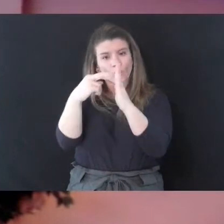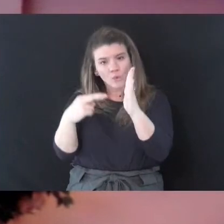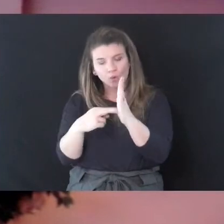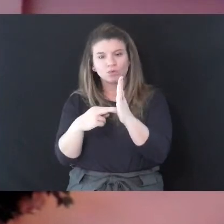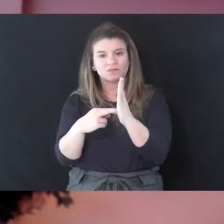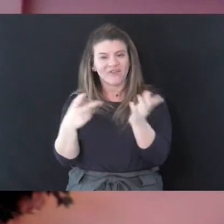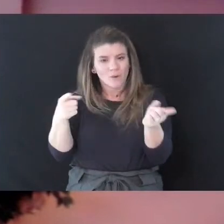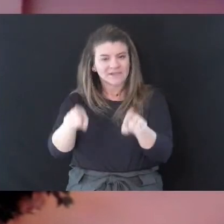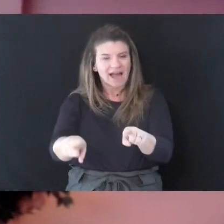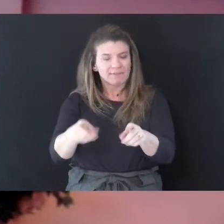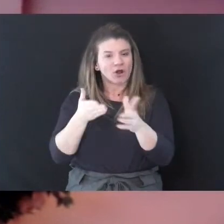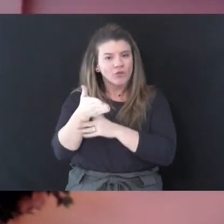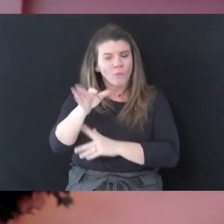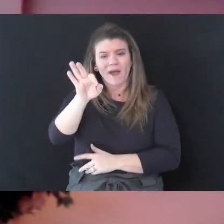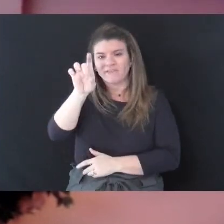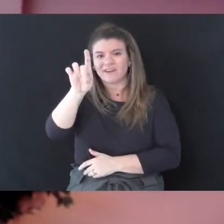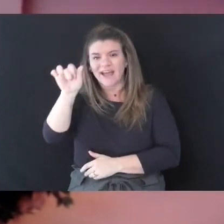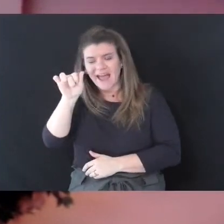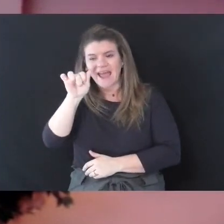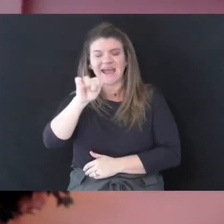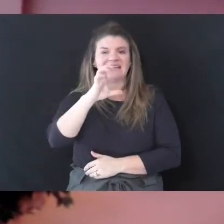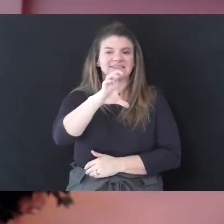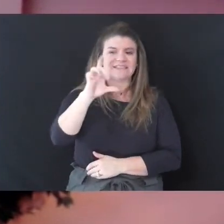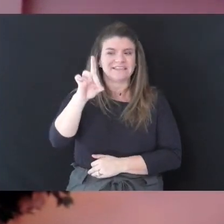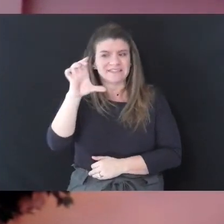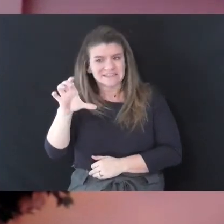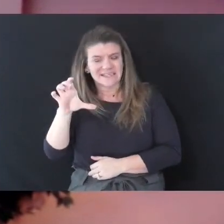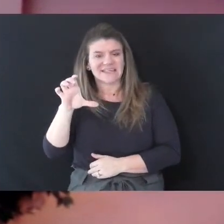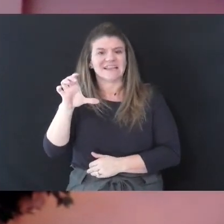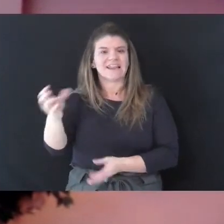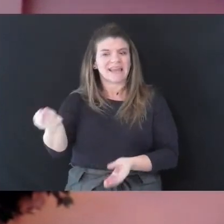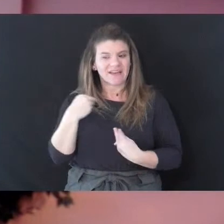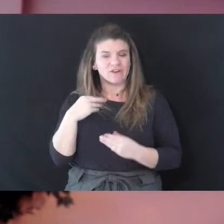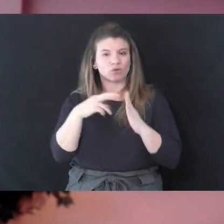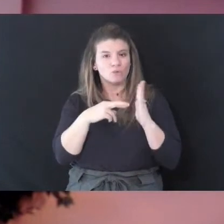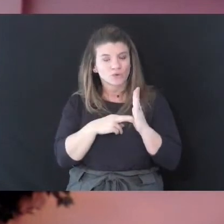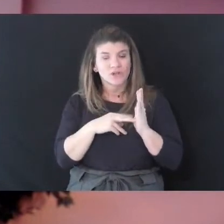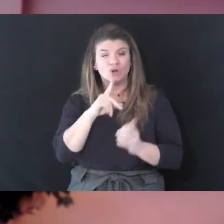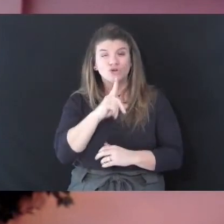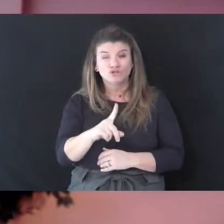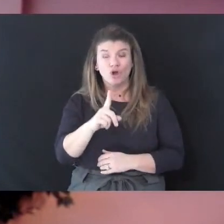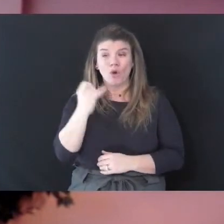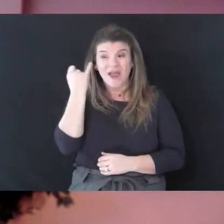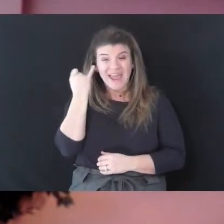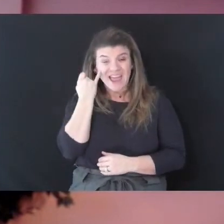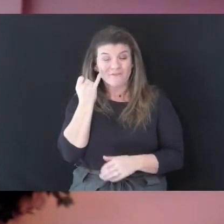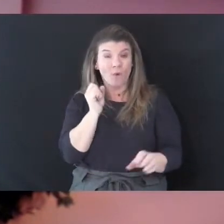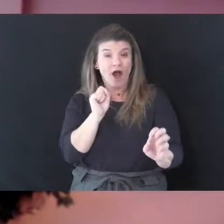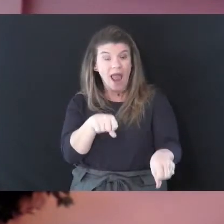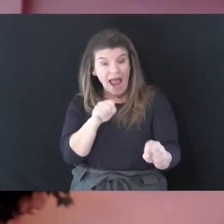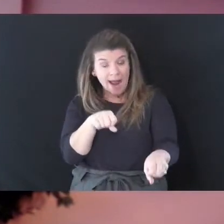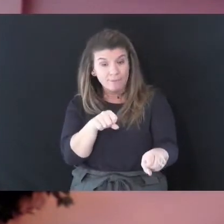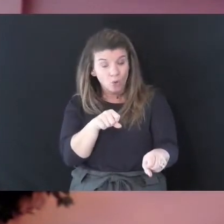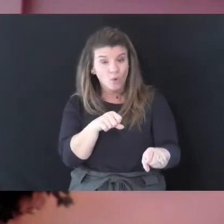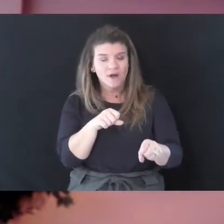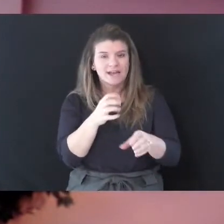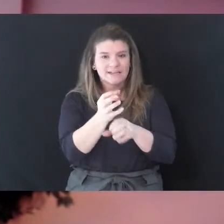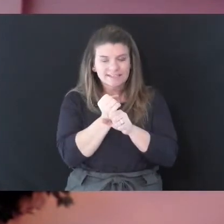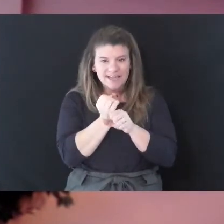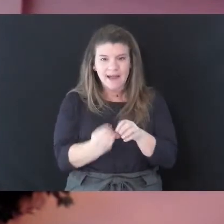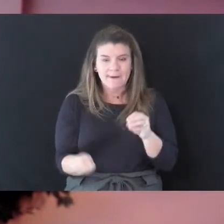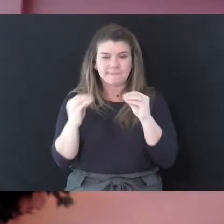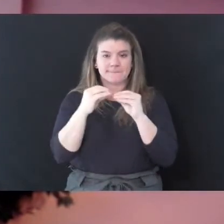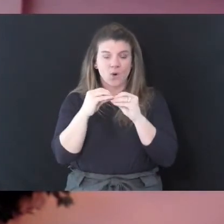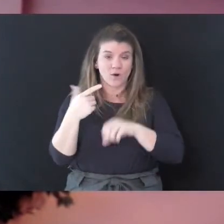Food and Drug Administration and the Centers for Disease Control give us. And so if we're able to push more doses